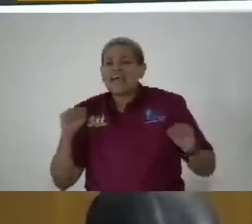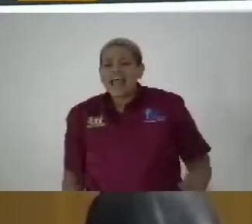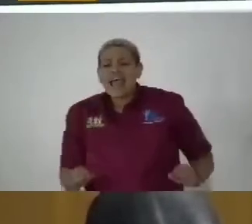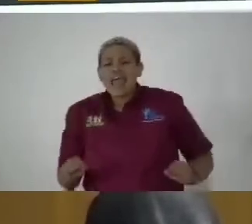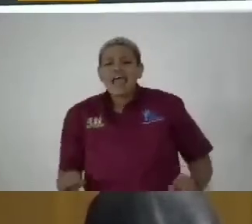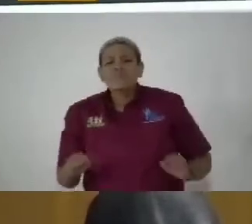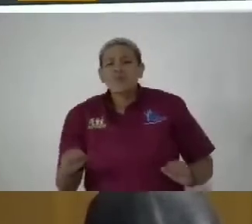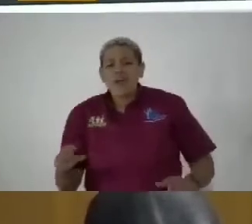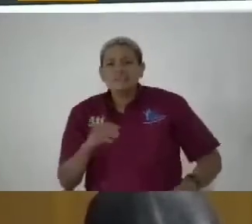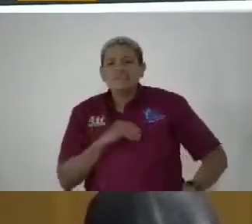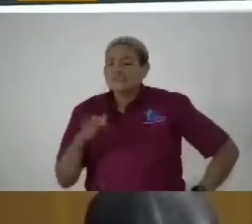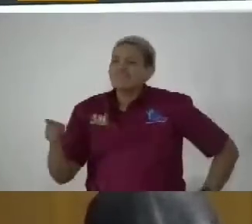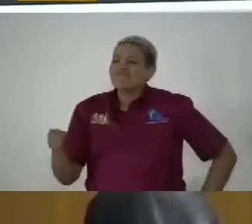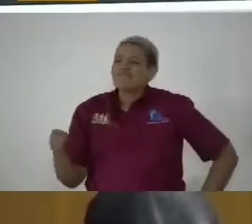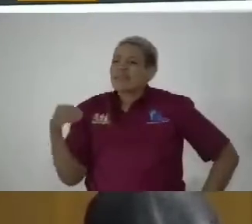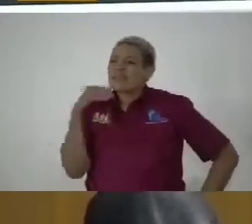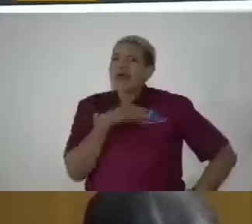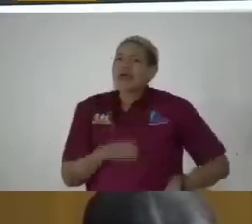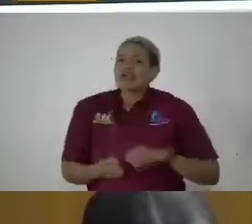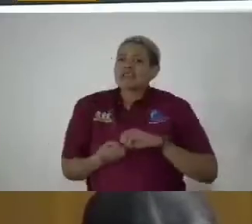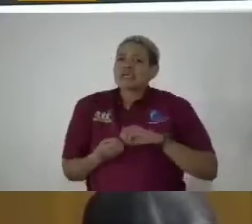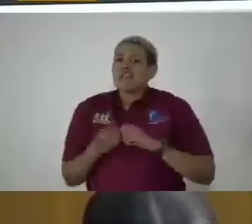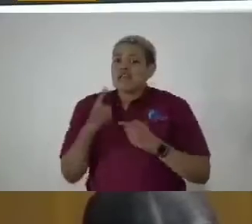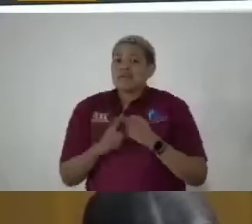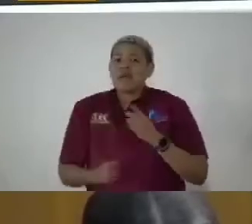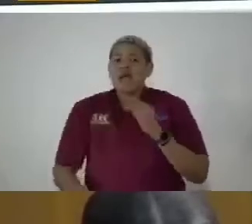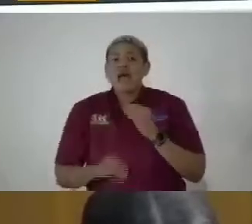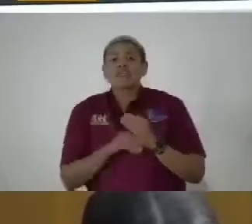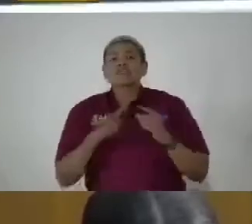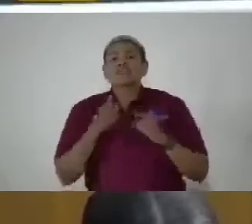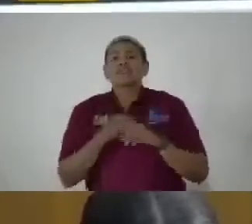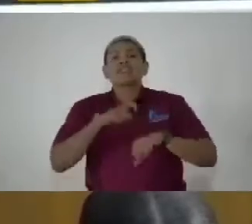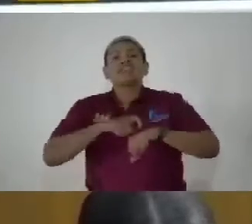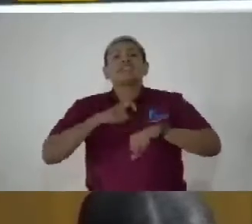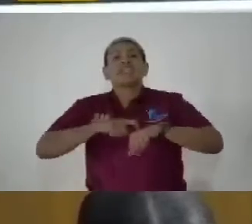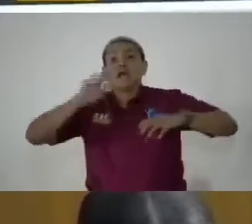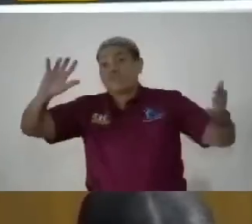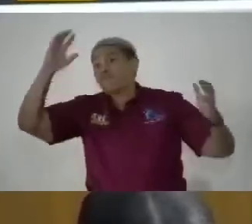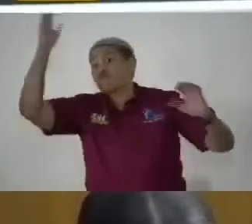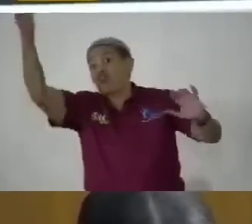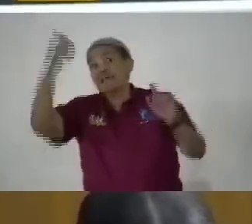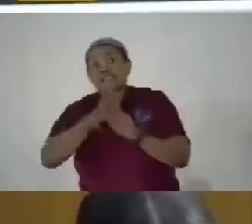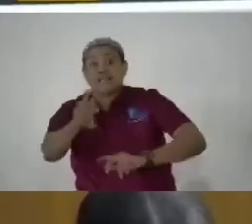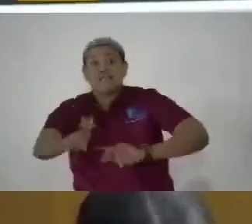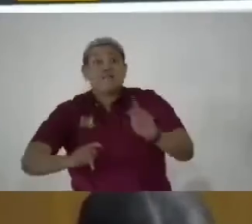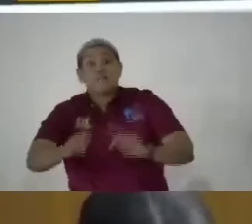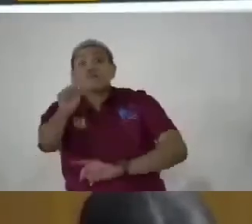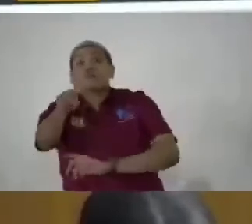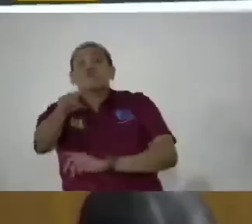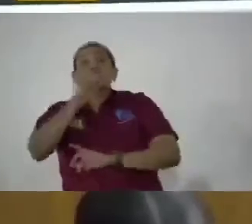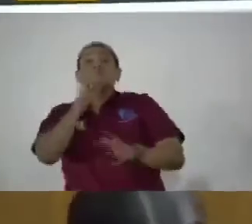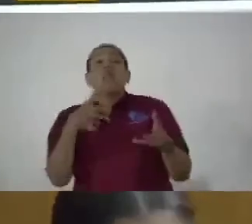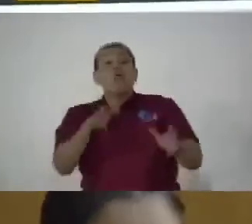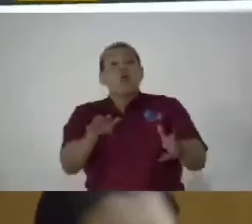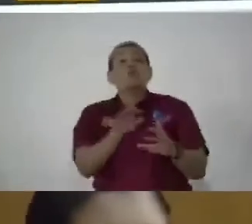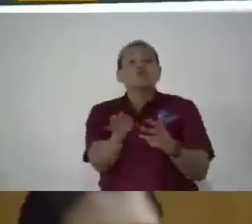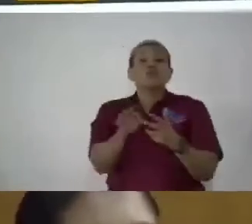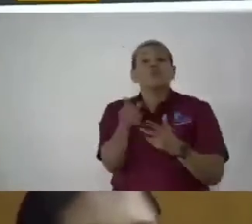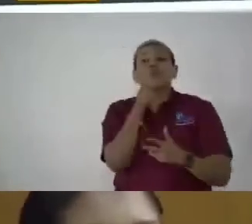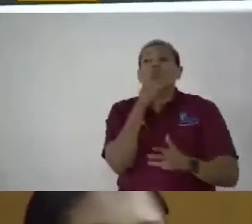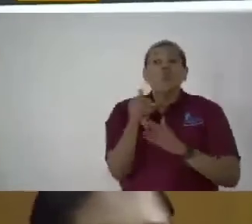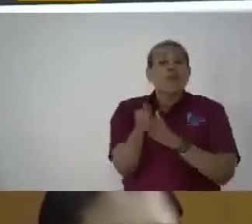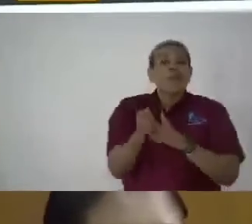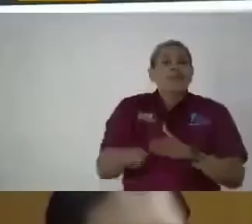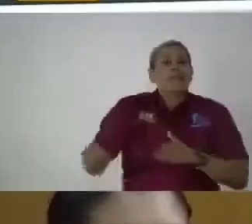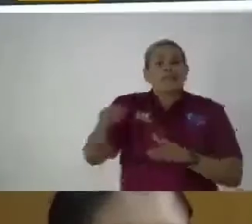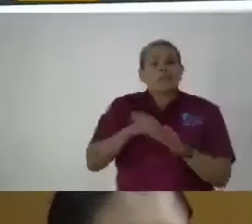be accepted. But additionally, in times of crisis, the people should be allowed to choose who leads